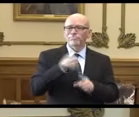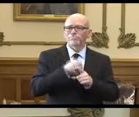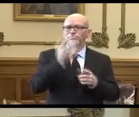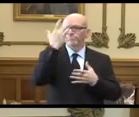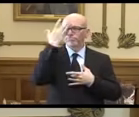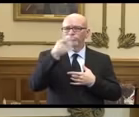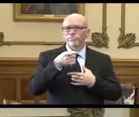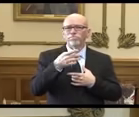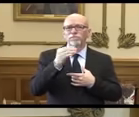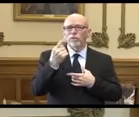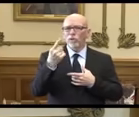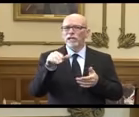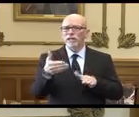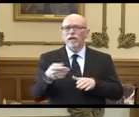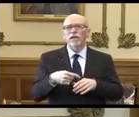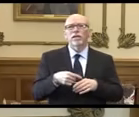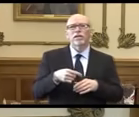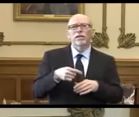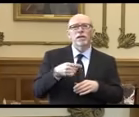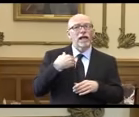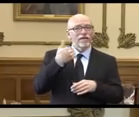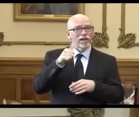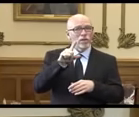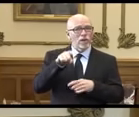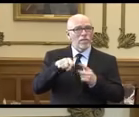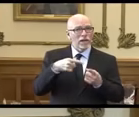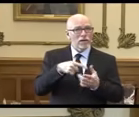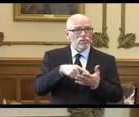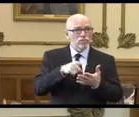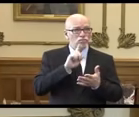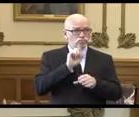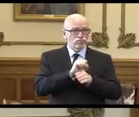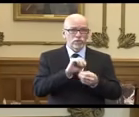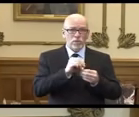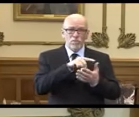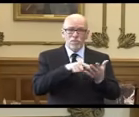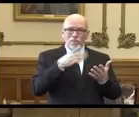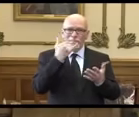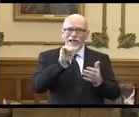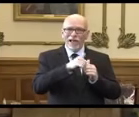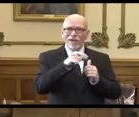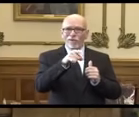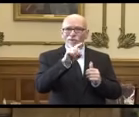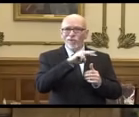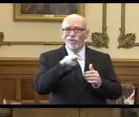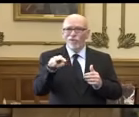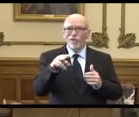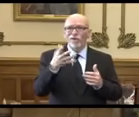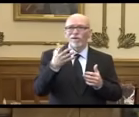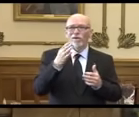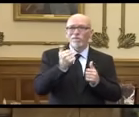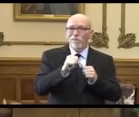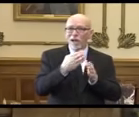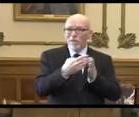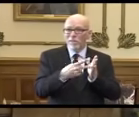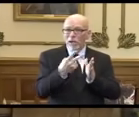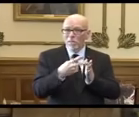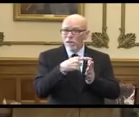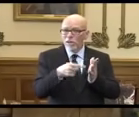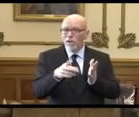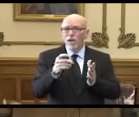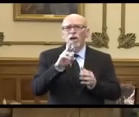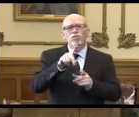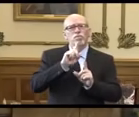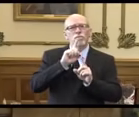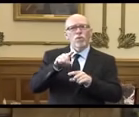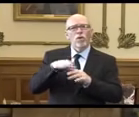one has died. Is there some question about the validity of those numbers given the way that you guys are looking at it? And also, are you reporting at all